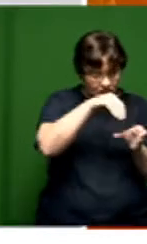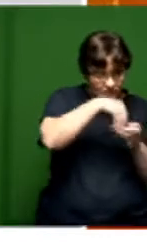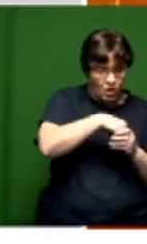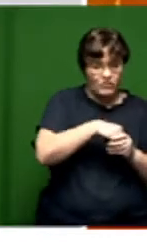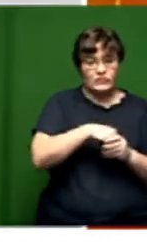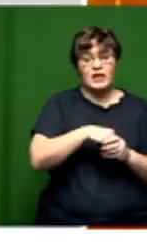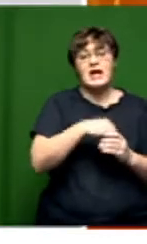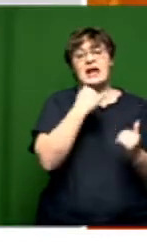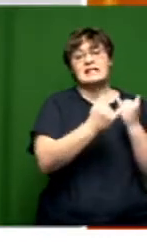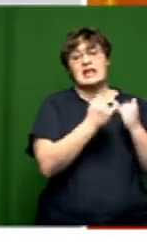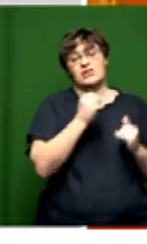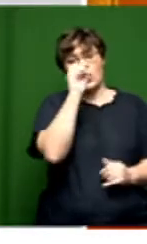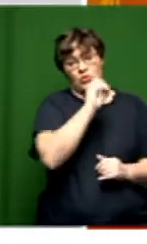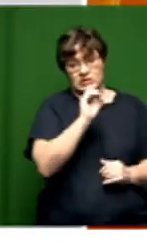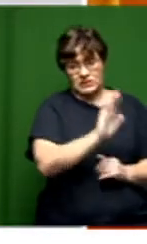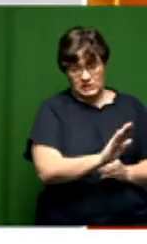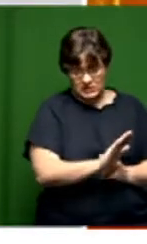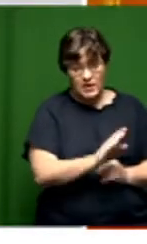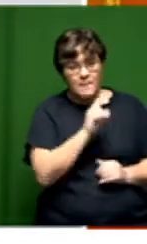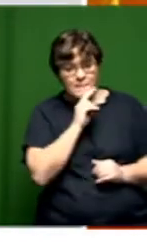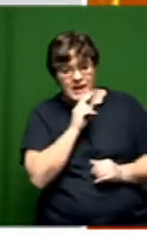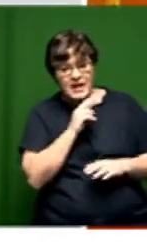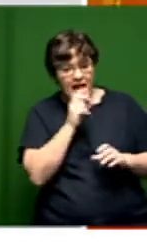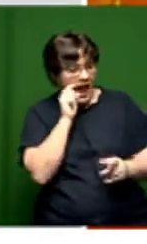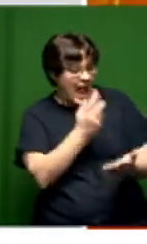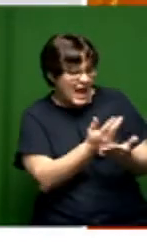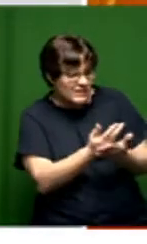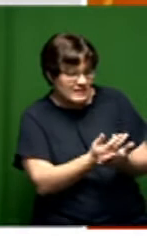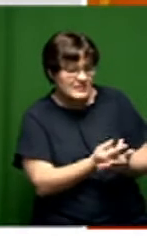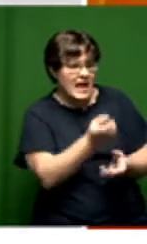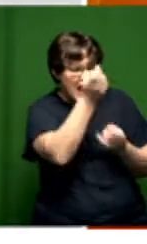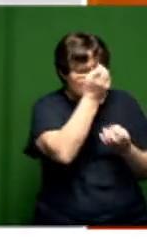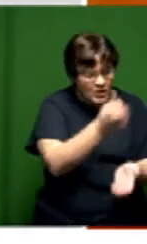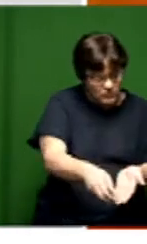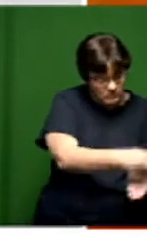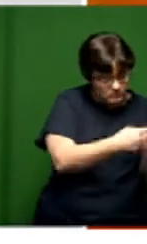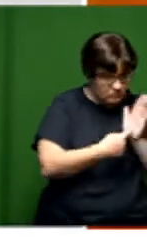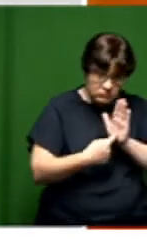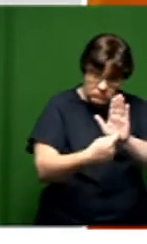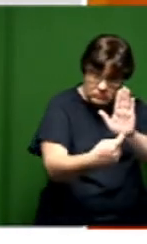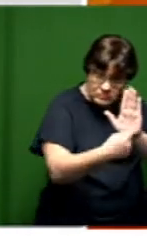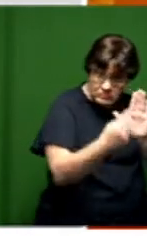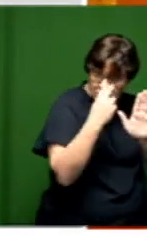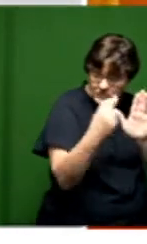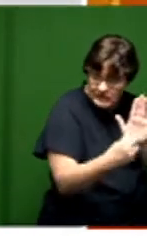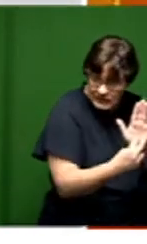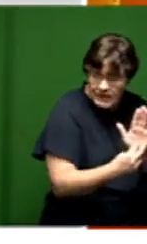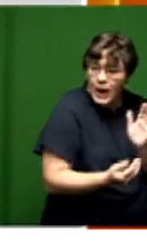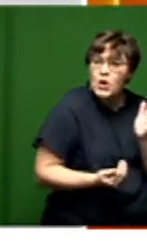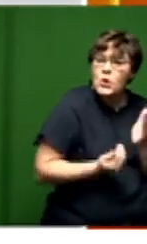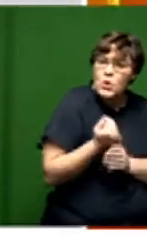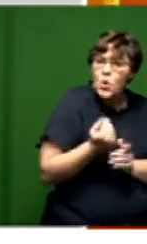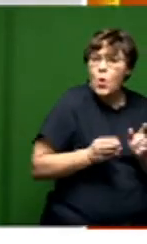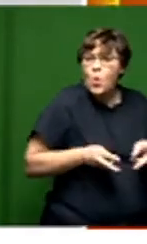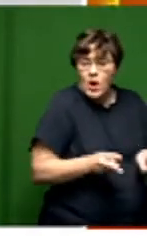provided in a very evidence-based manner. So using data, using the best methodologies, the newest